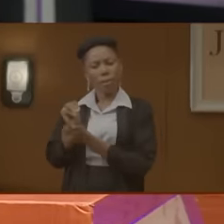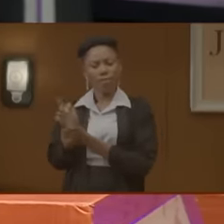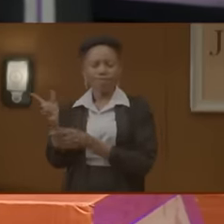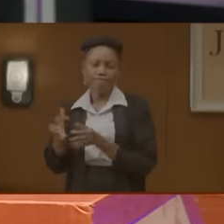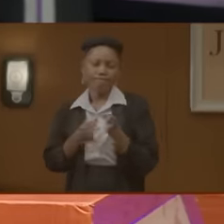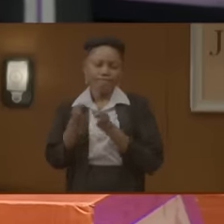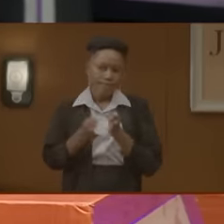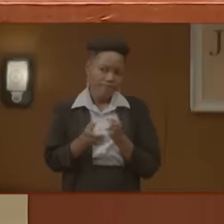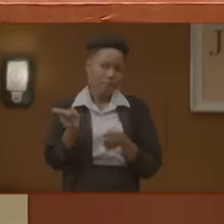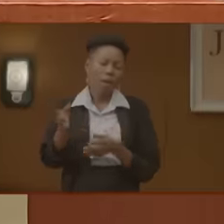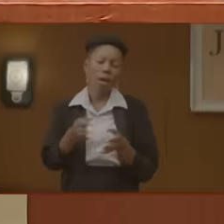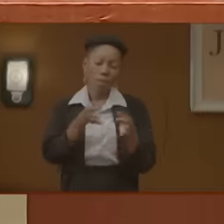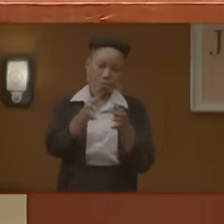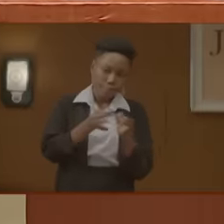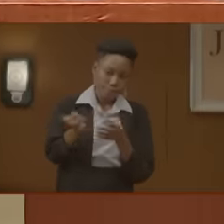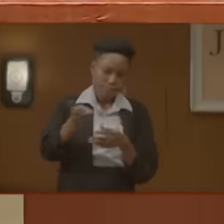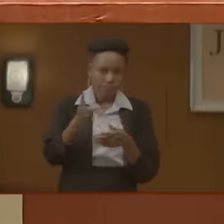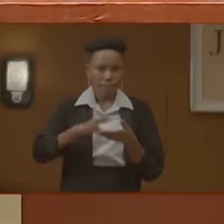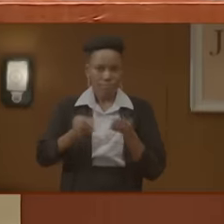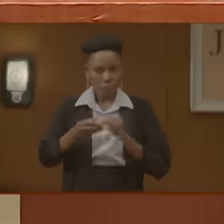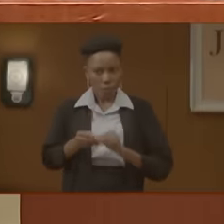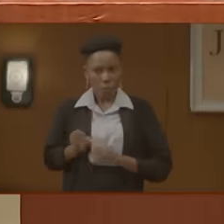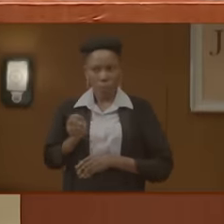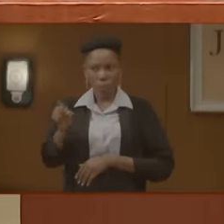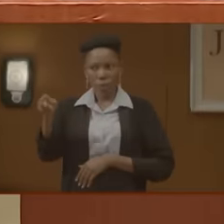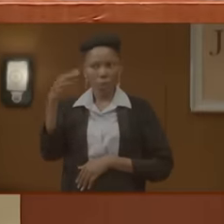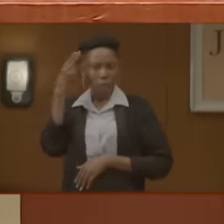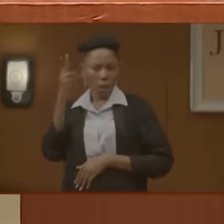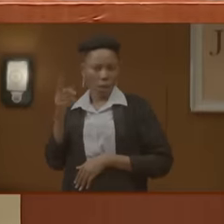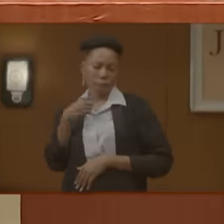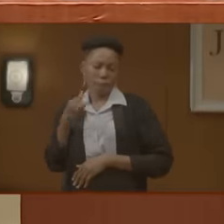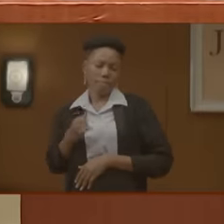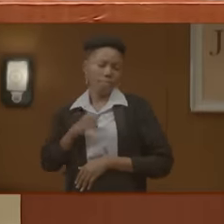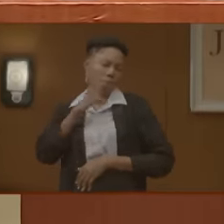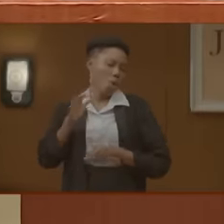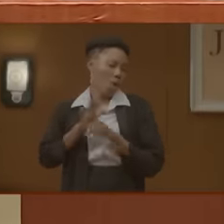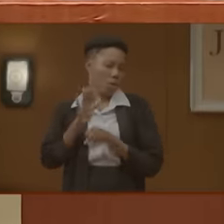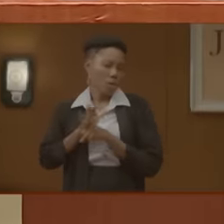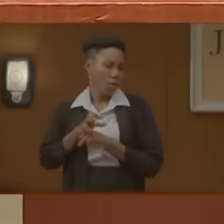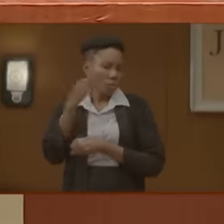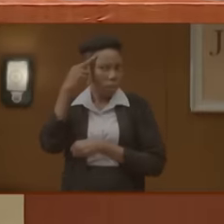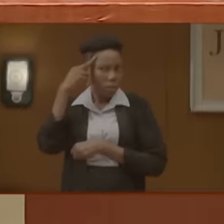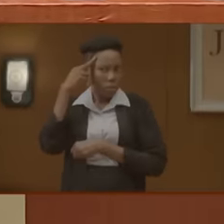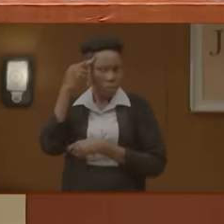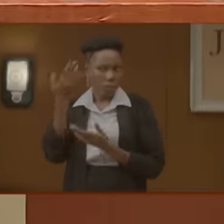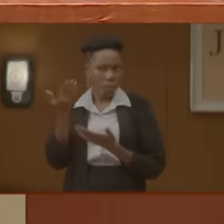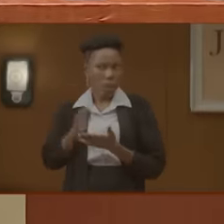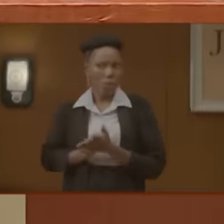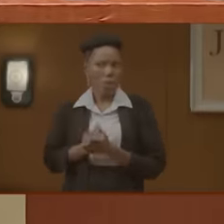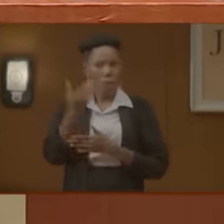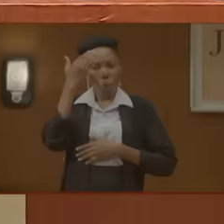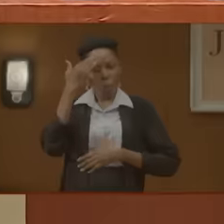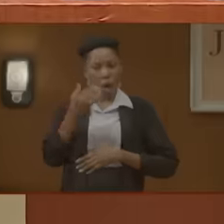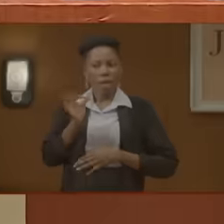asked me, I narrated. And his uncle said it's not enough reason for separation. If he only wants me to